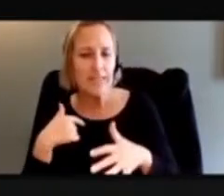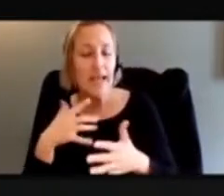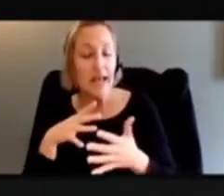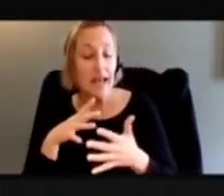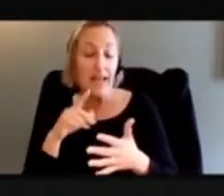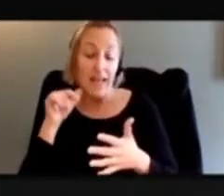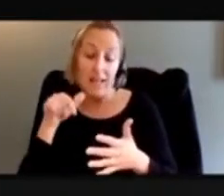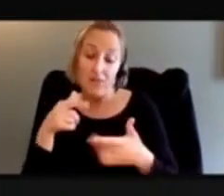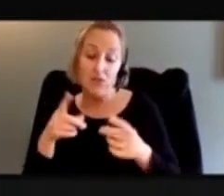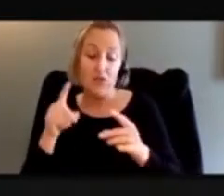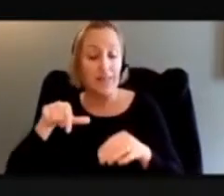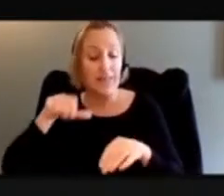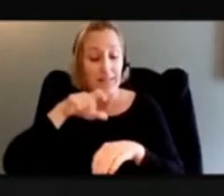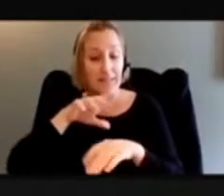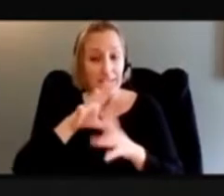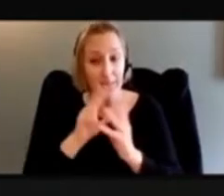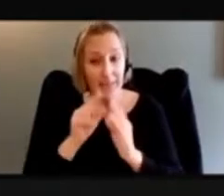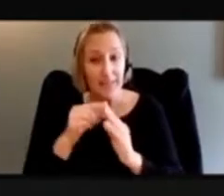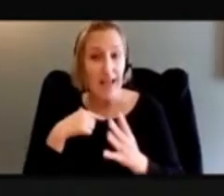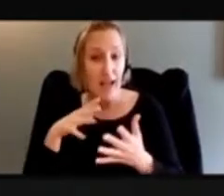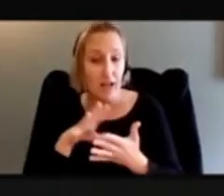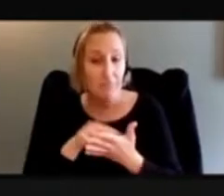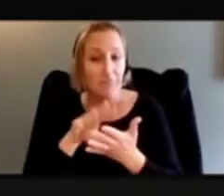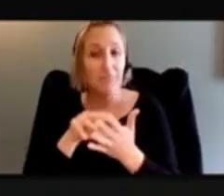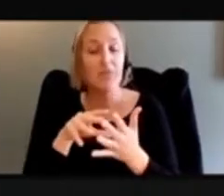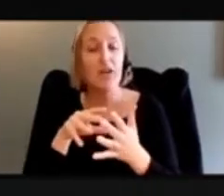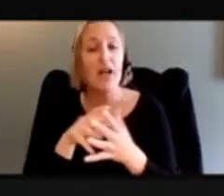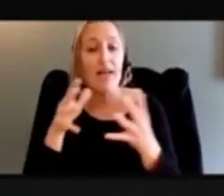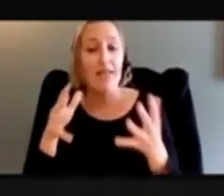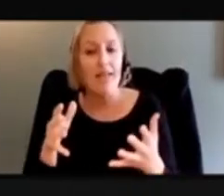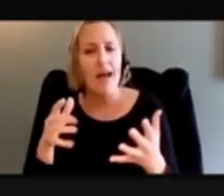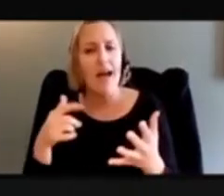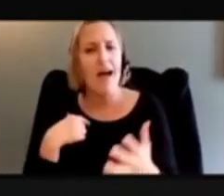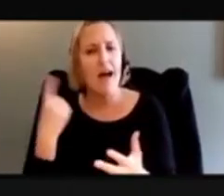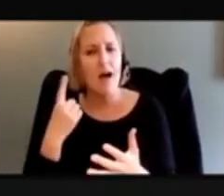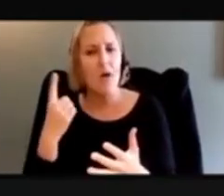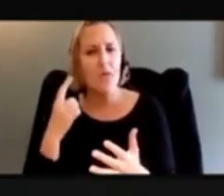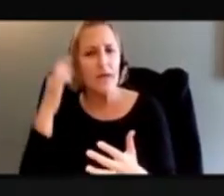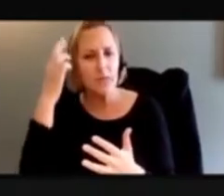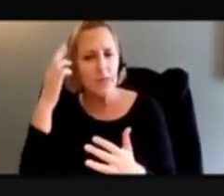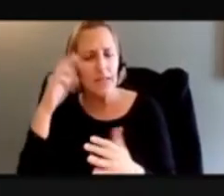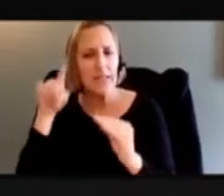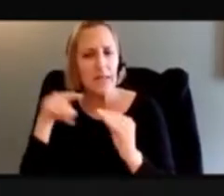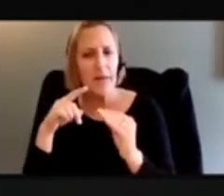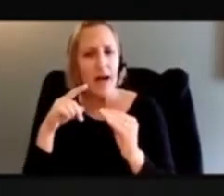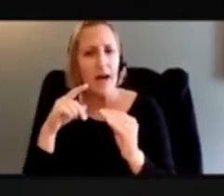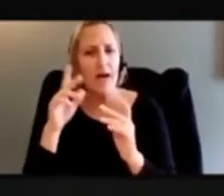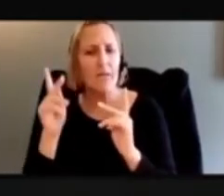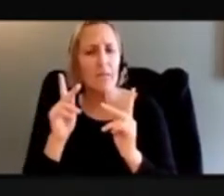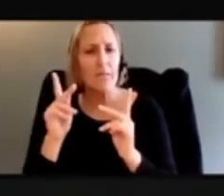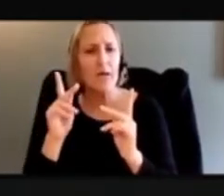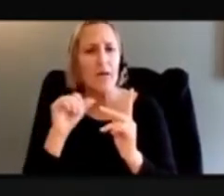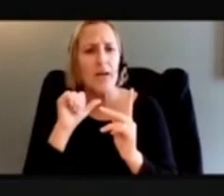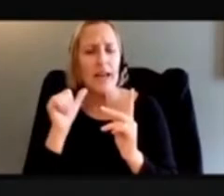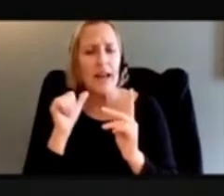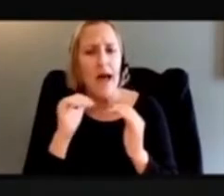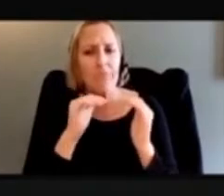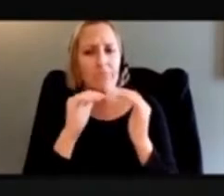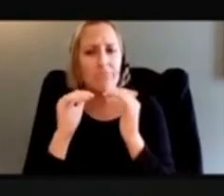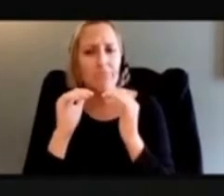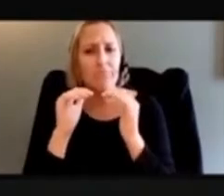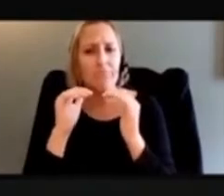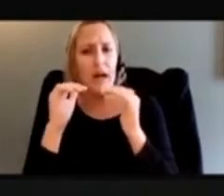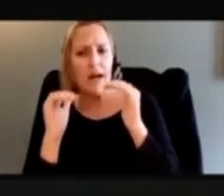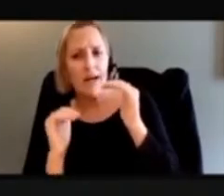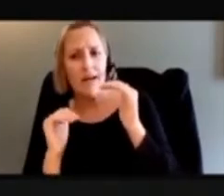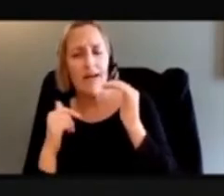during this time. I've always known about inequalities, but I never came quite up